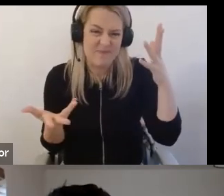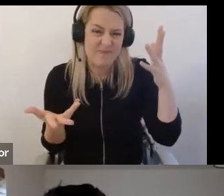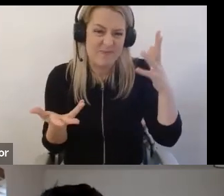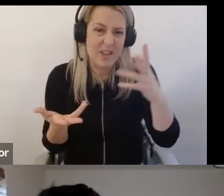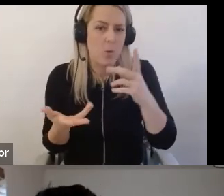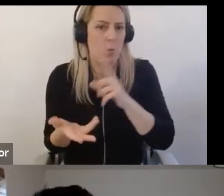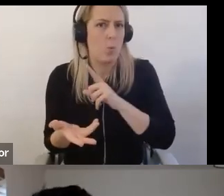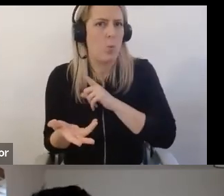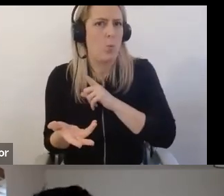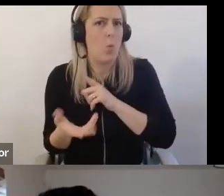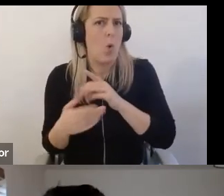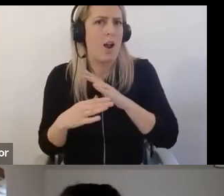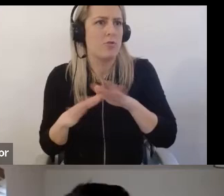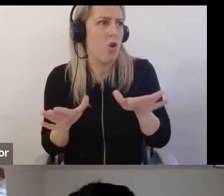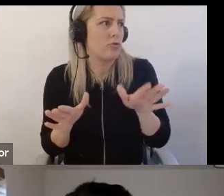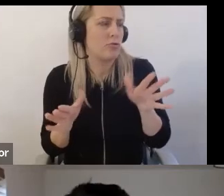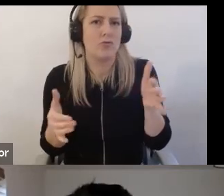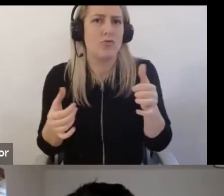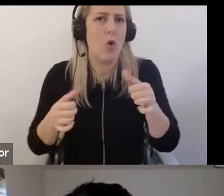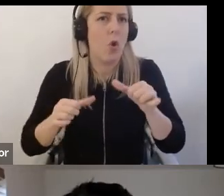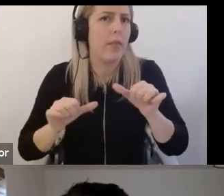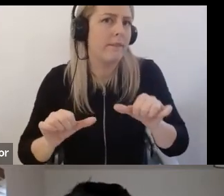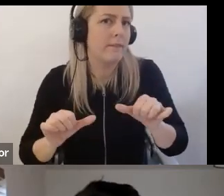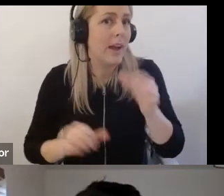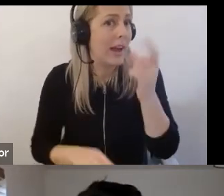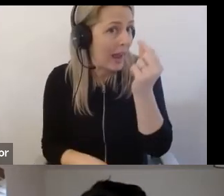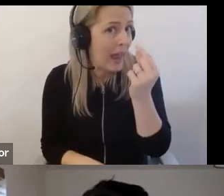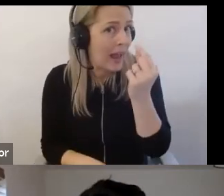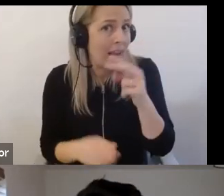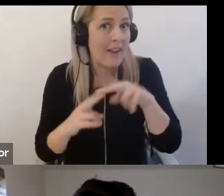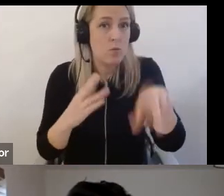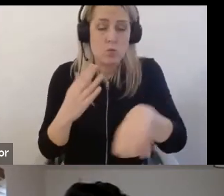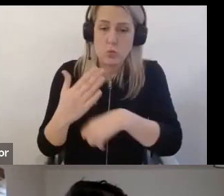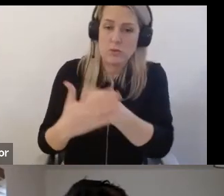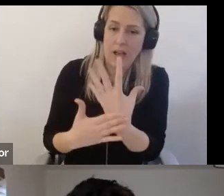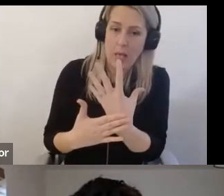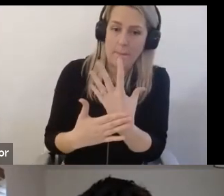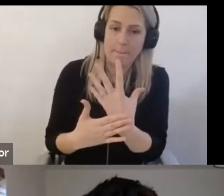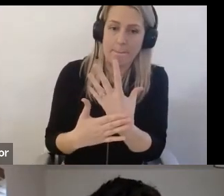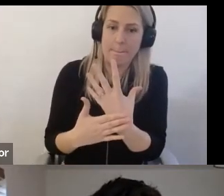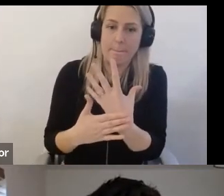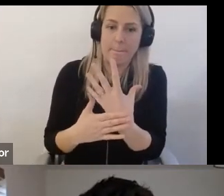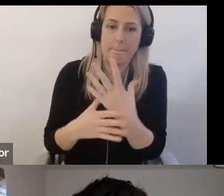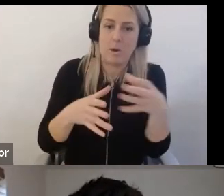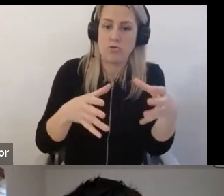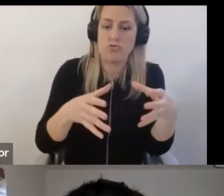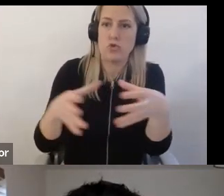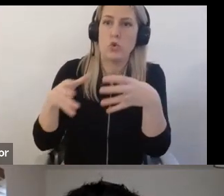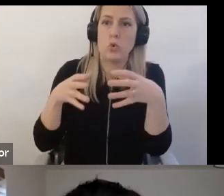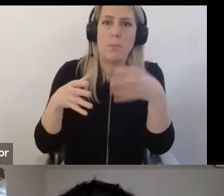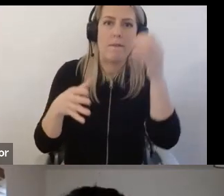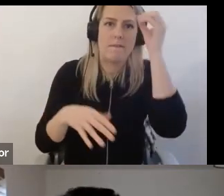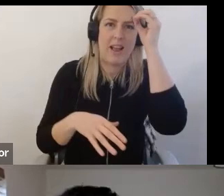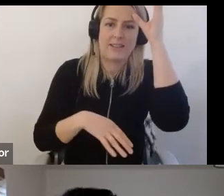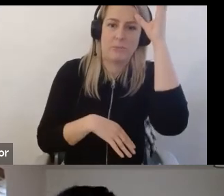to develop a set of experts who can look at these for sort of larger regional areas or national areas or whatever that